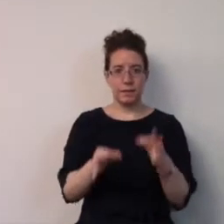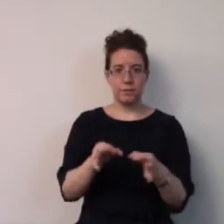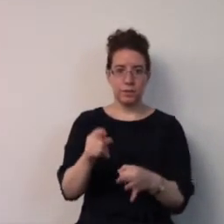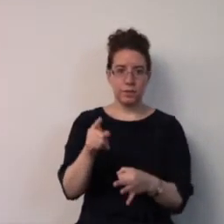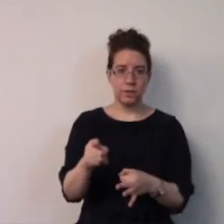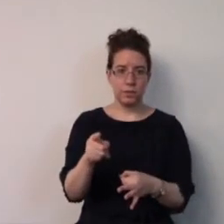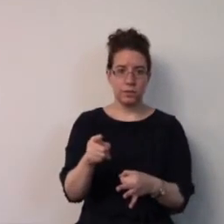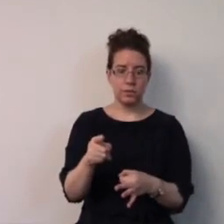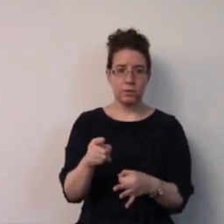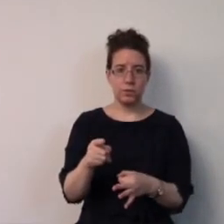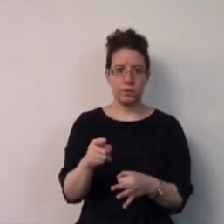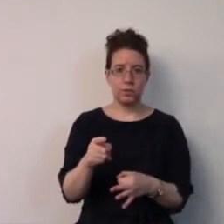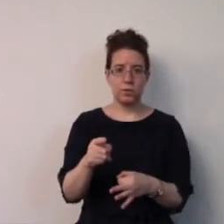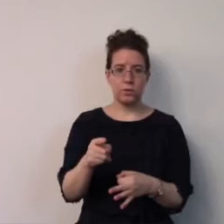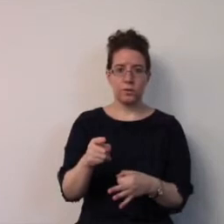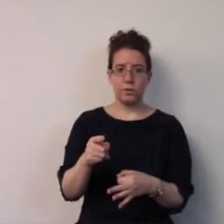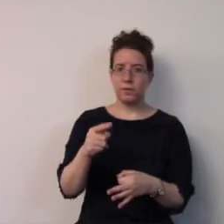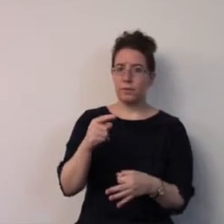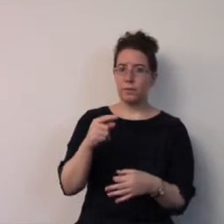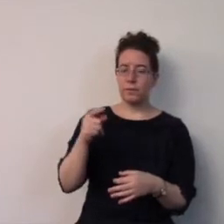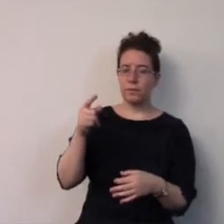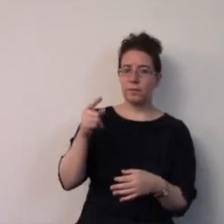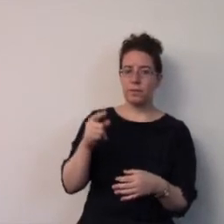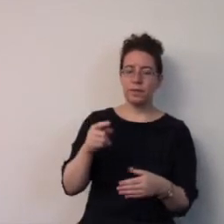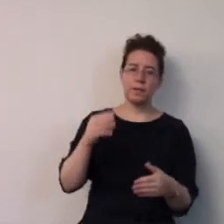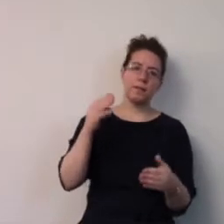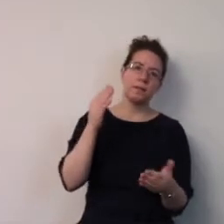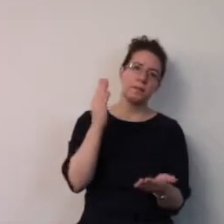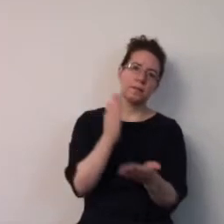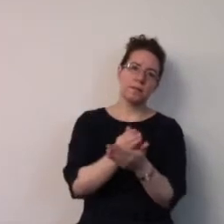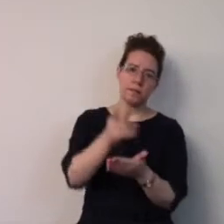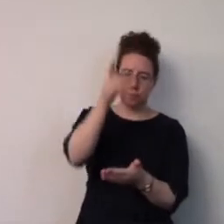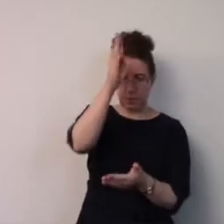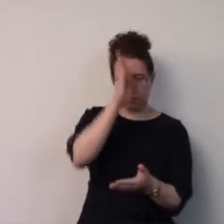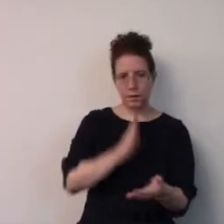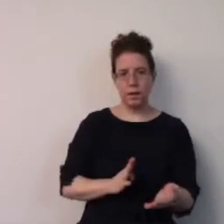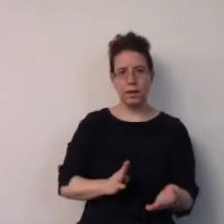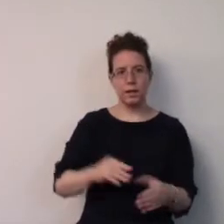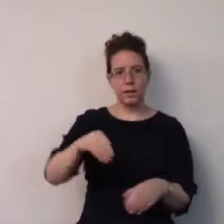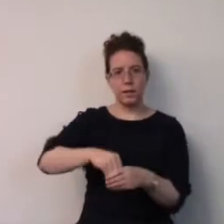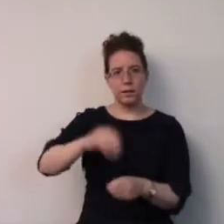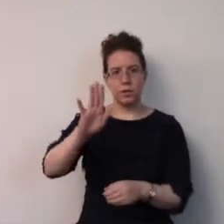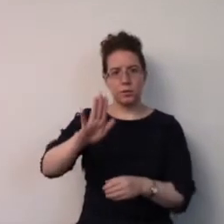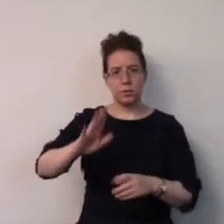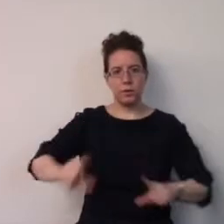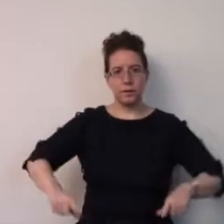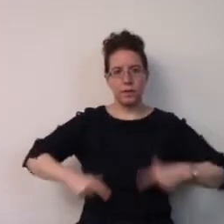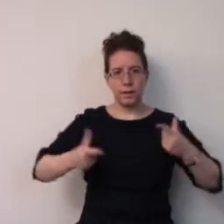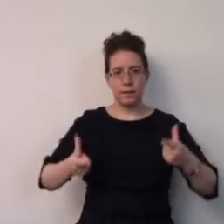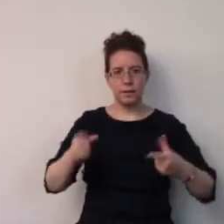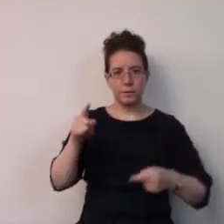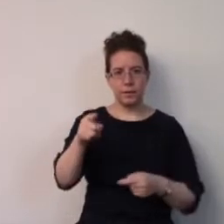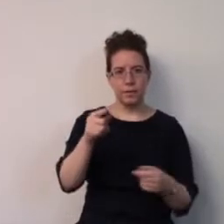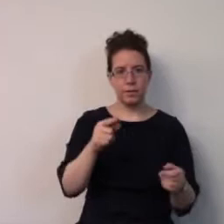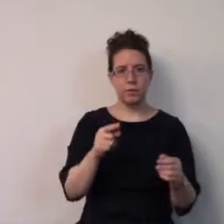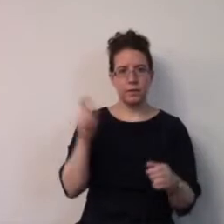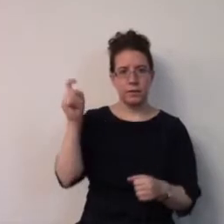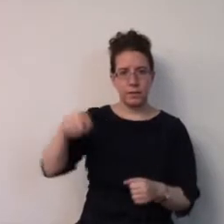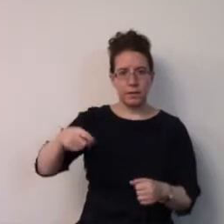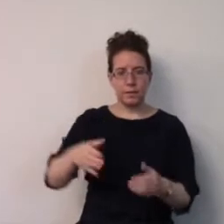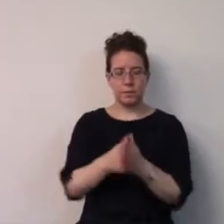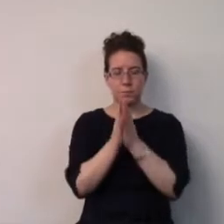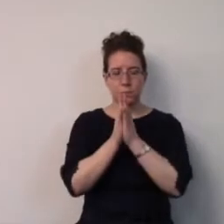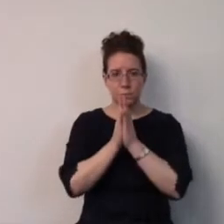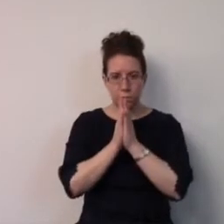need to pray until you are able to release that or get that out of the way so you can be free to let God